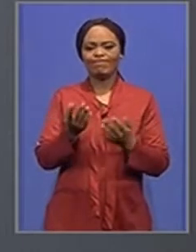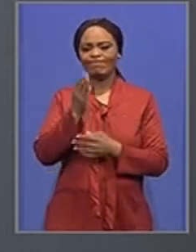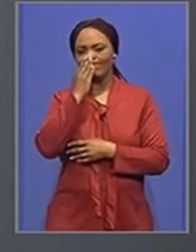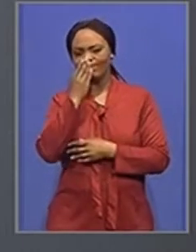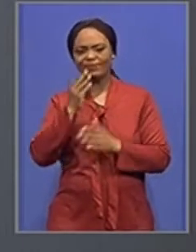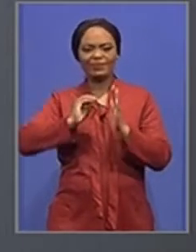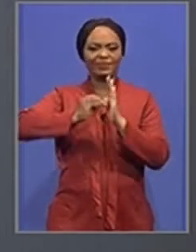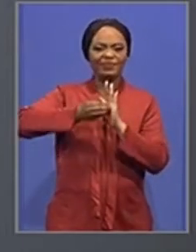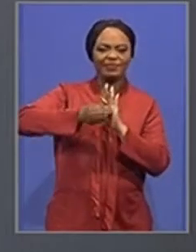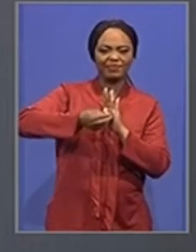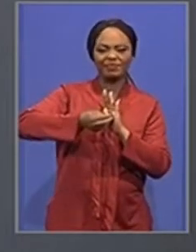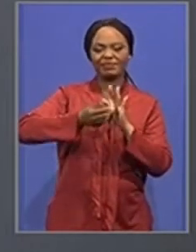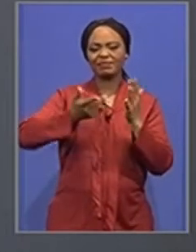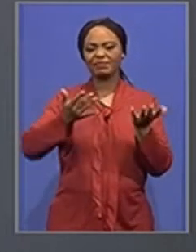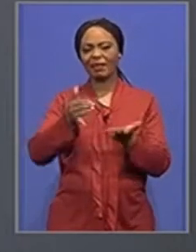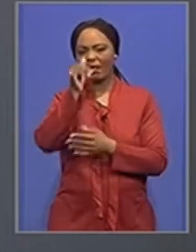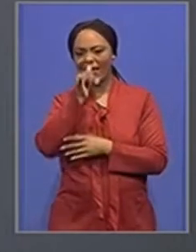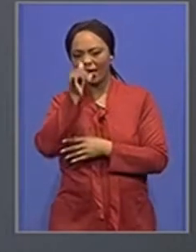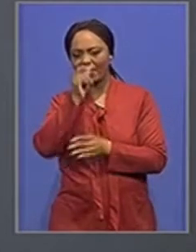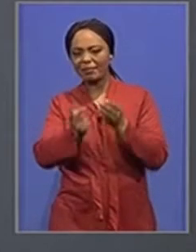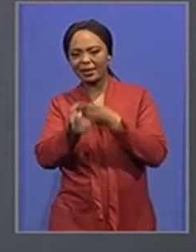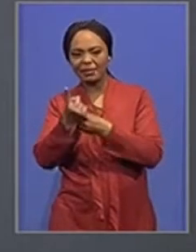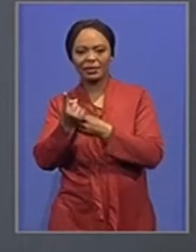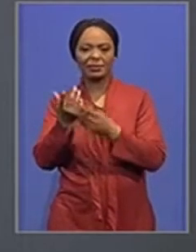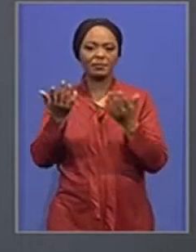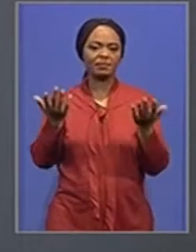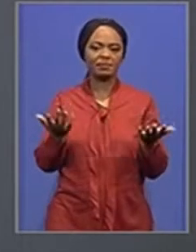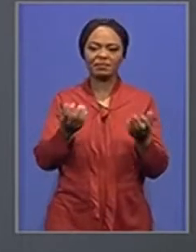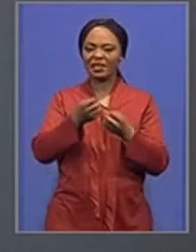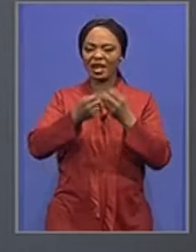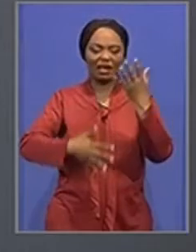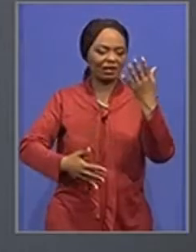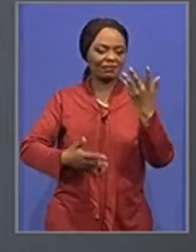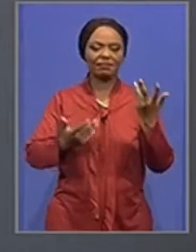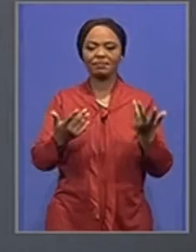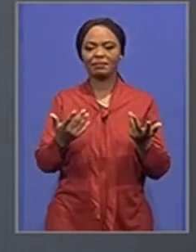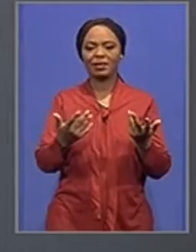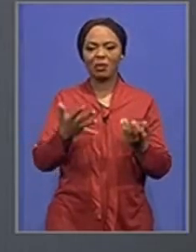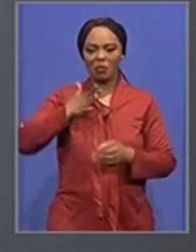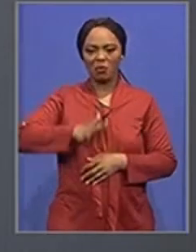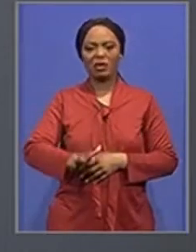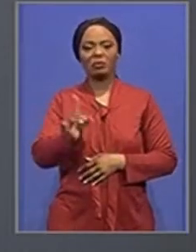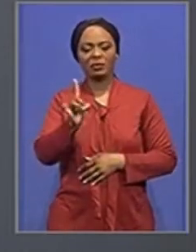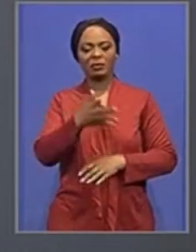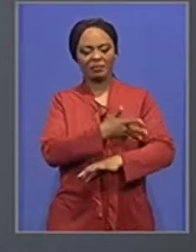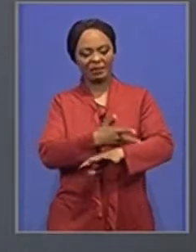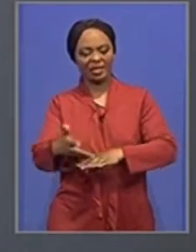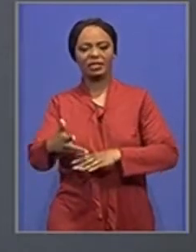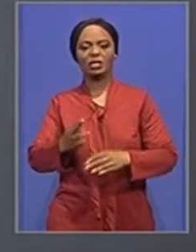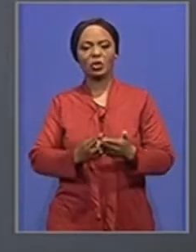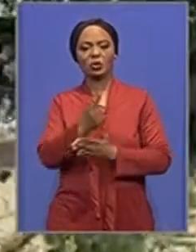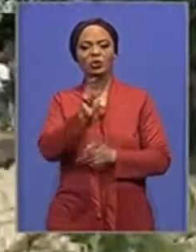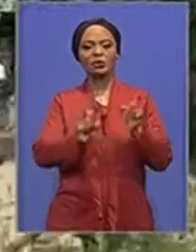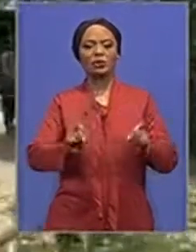hooligans, gangsters, criminals, thugs, baying for the blood of innocent